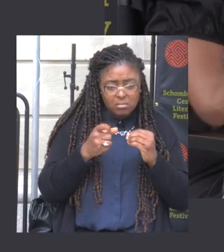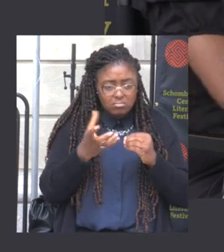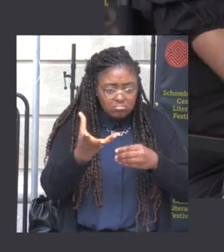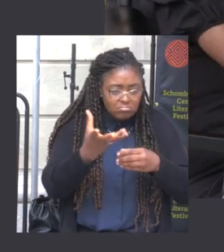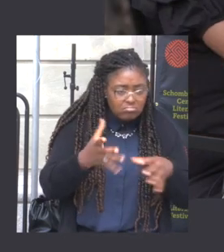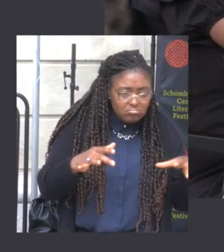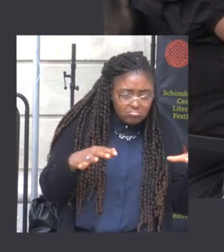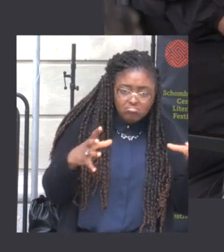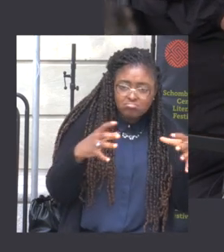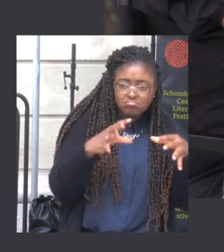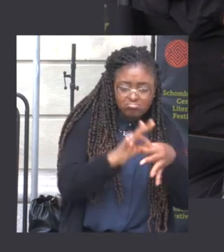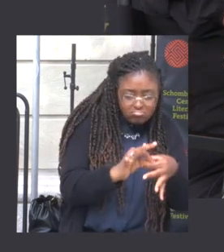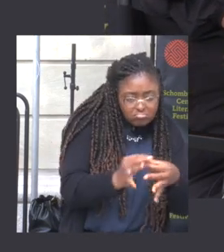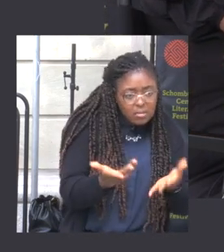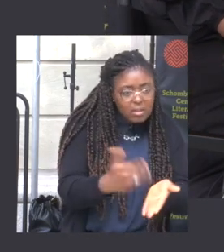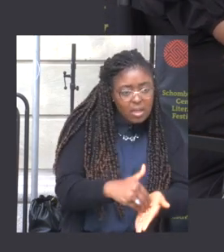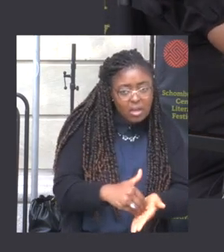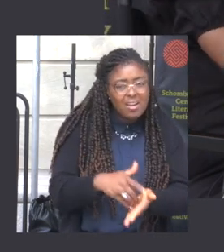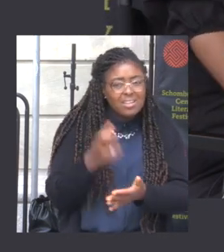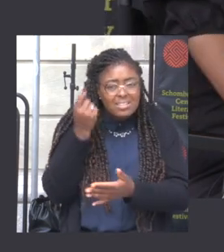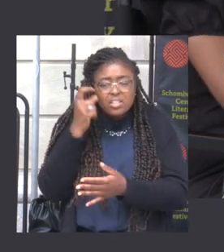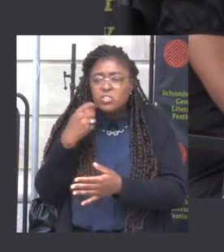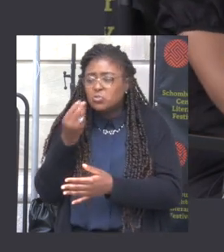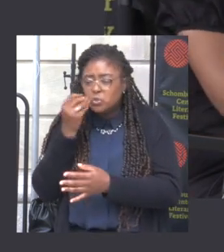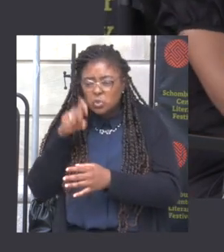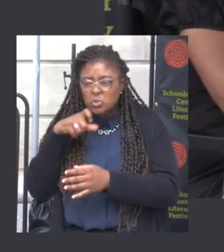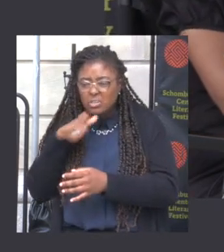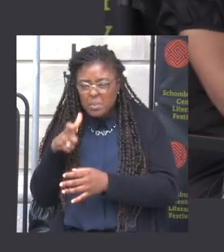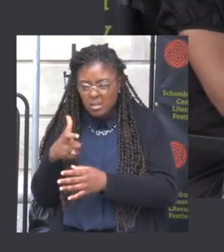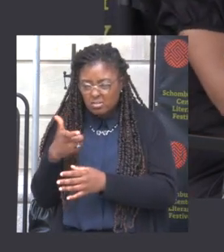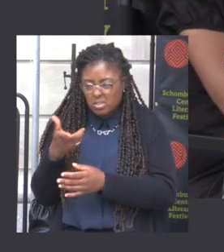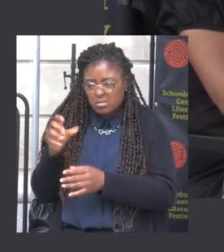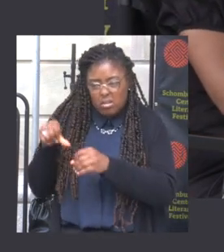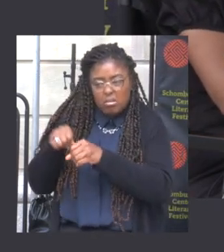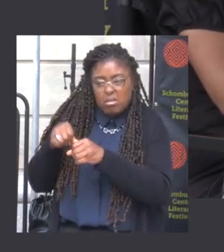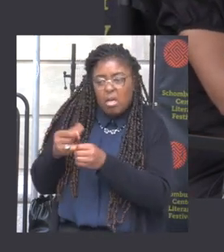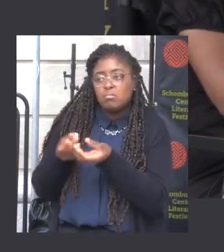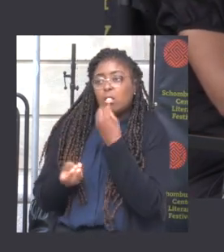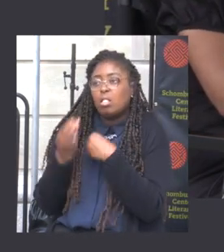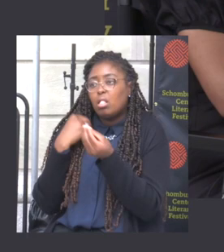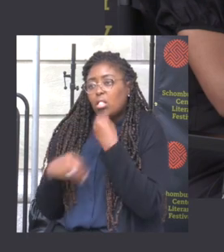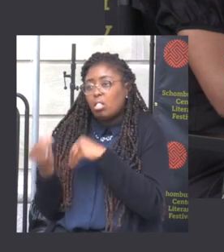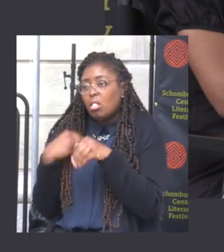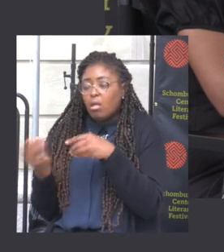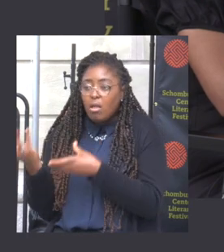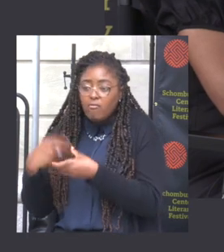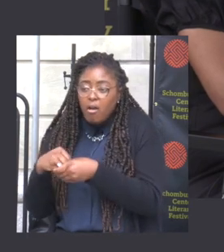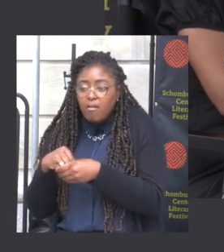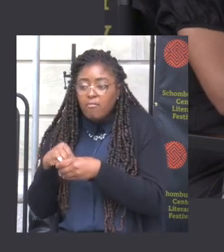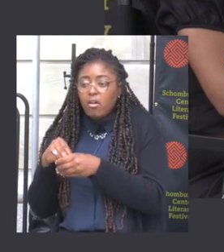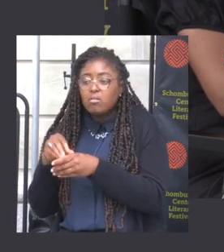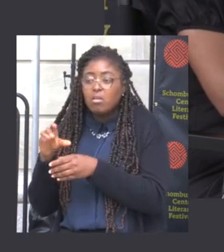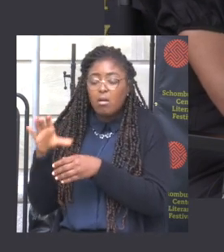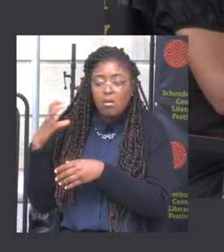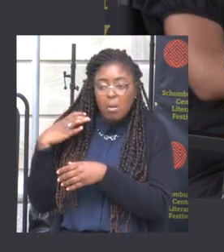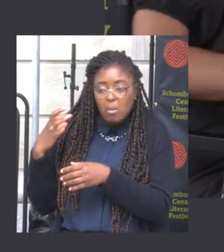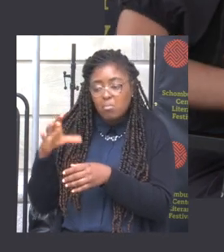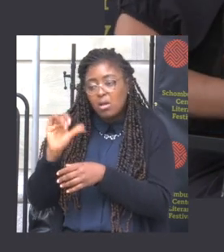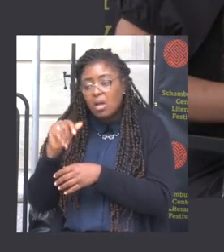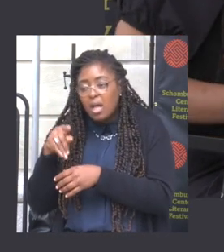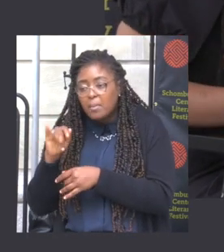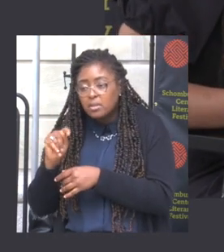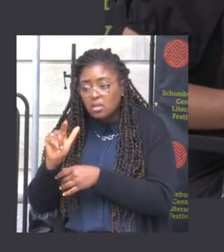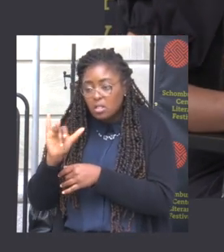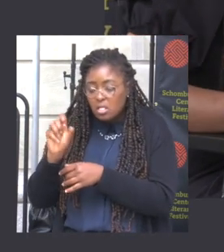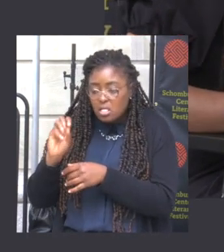like fuel for us to be part of this capitalist machine. It shouldn't be something that, you know, is enriching the